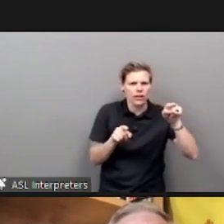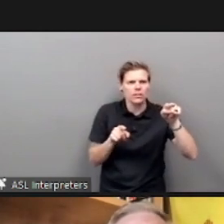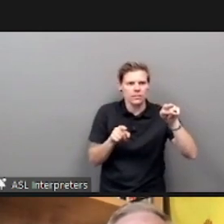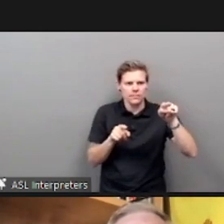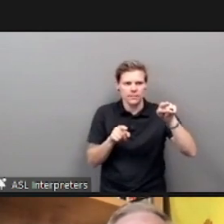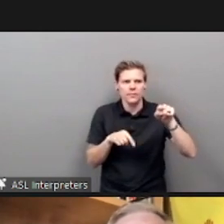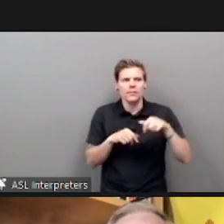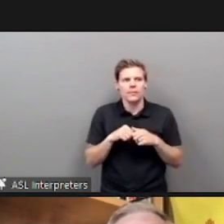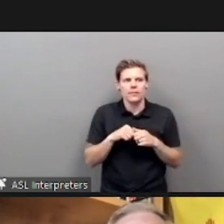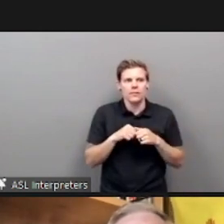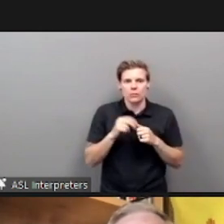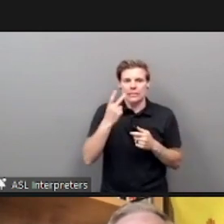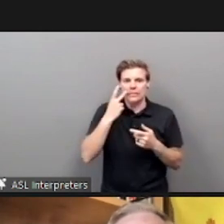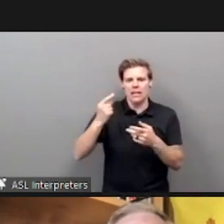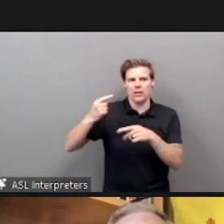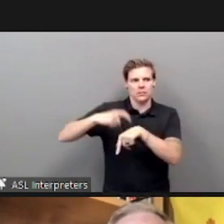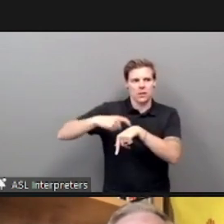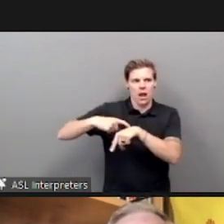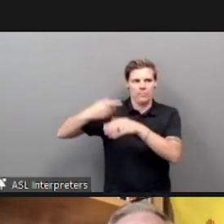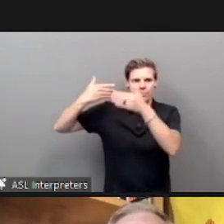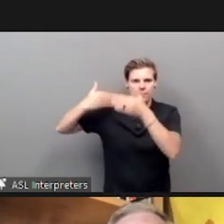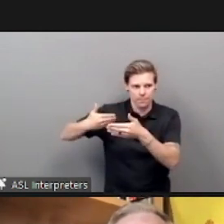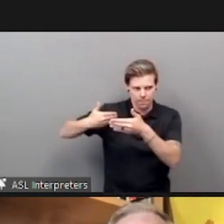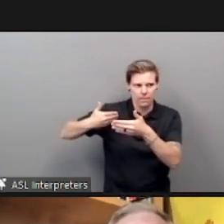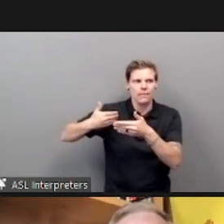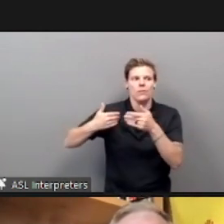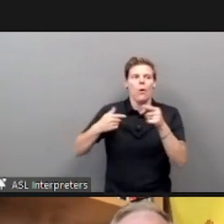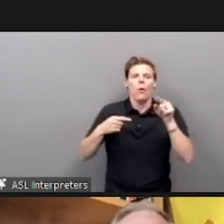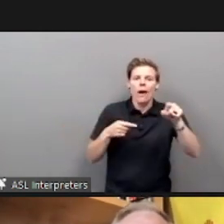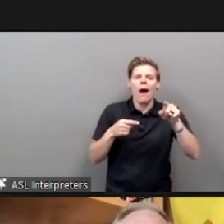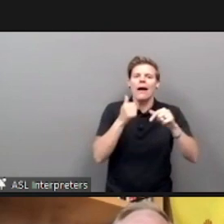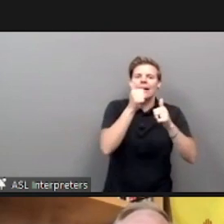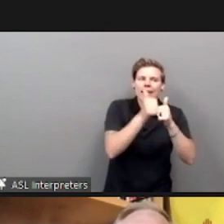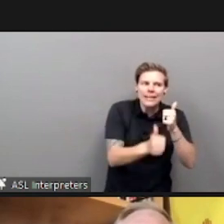included, and that